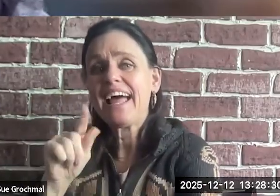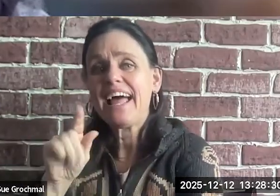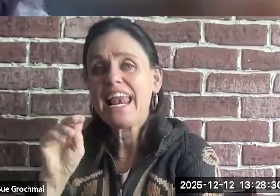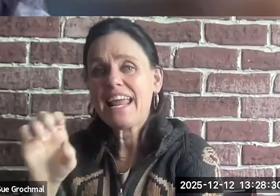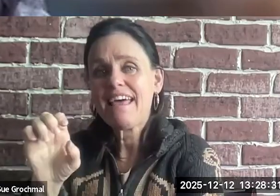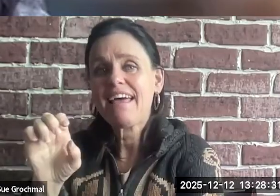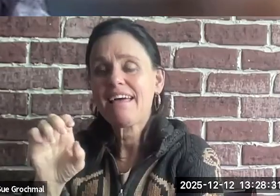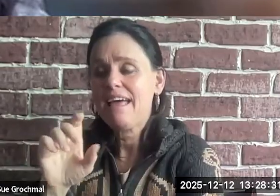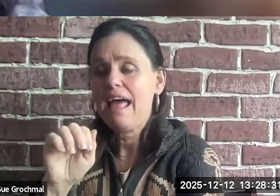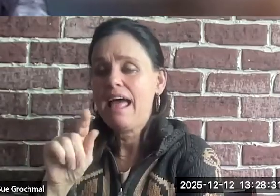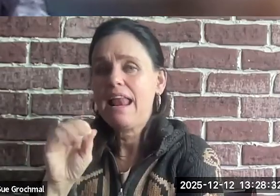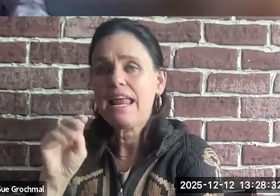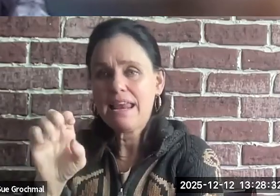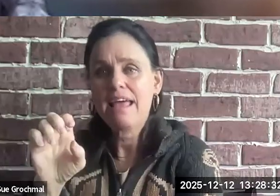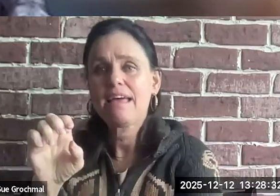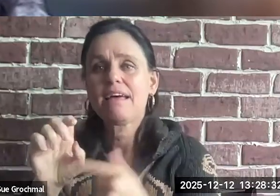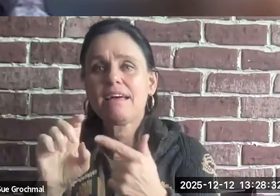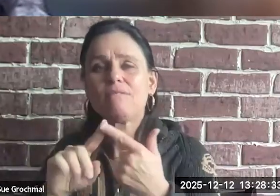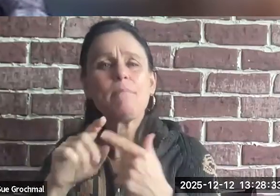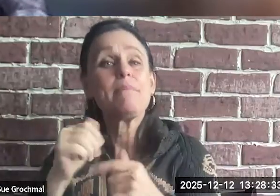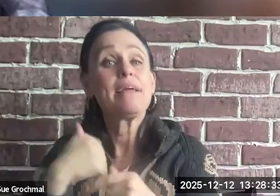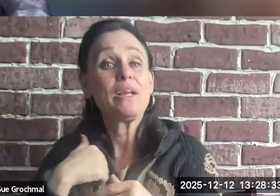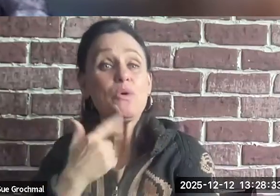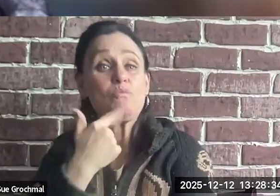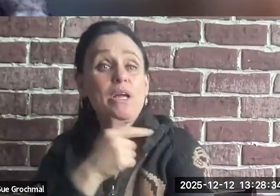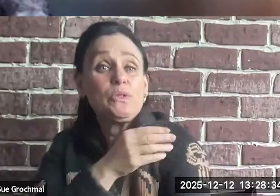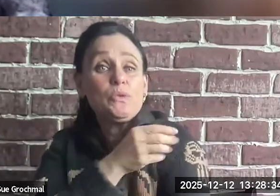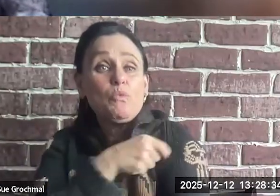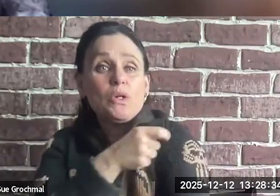and Allison from the Canadian Red Cross.